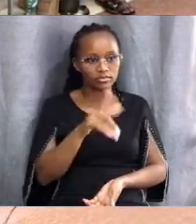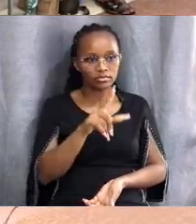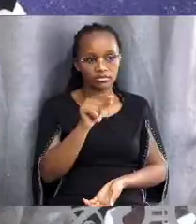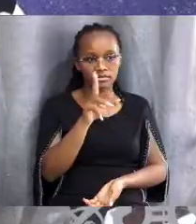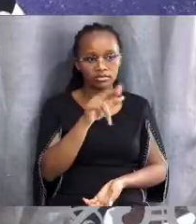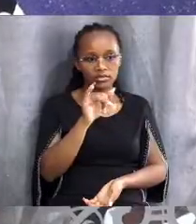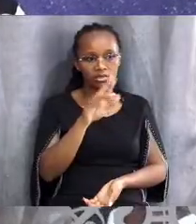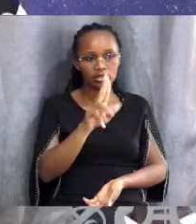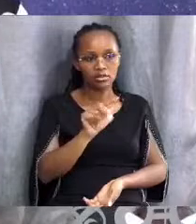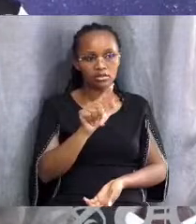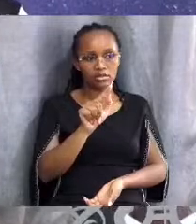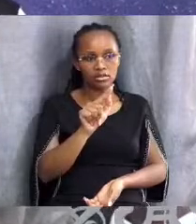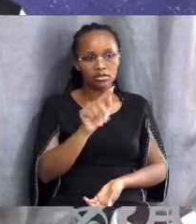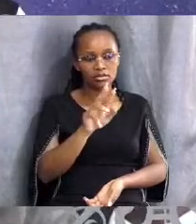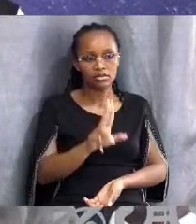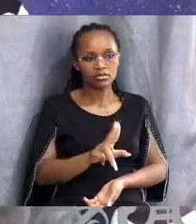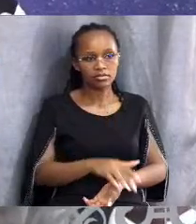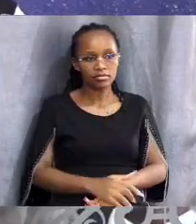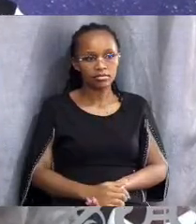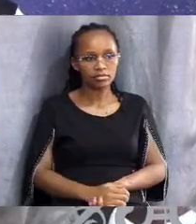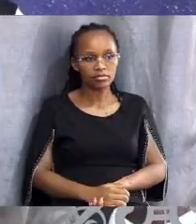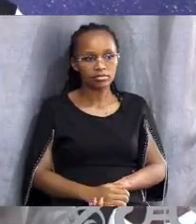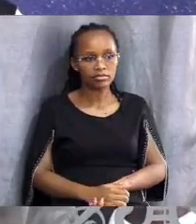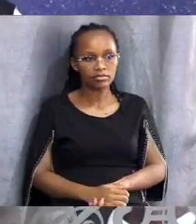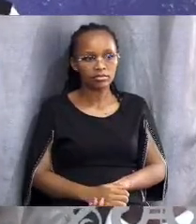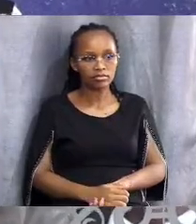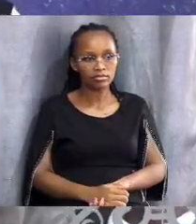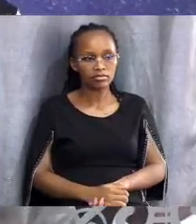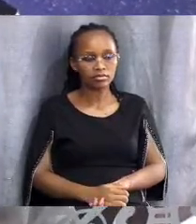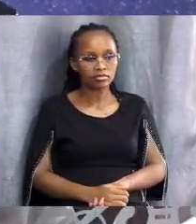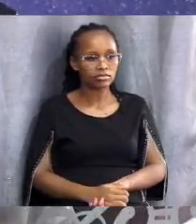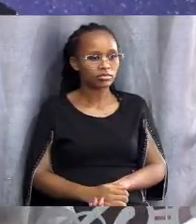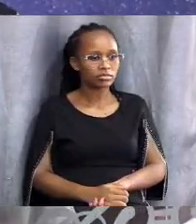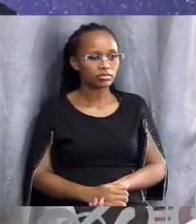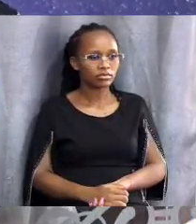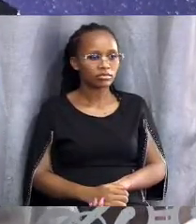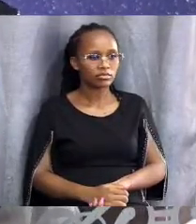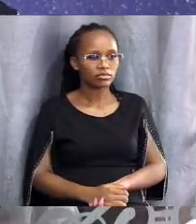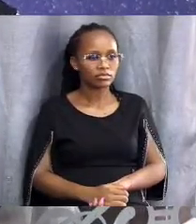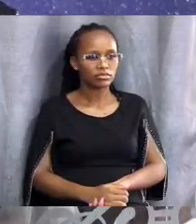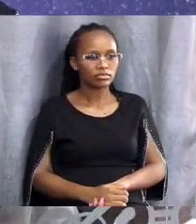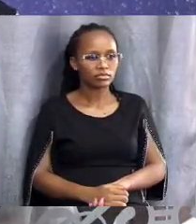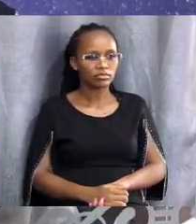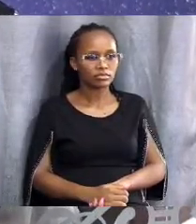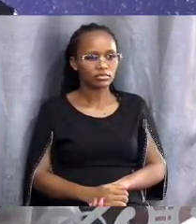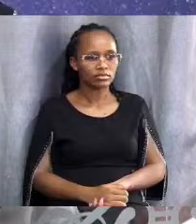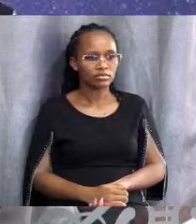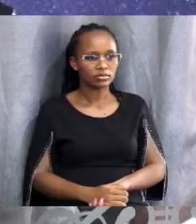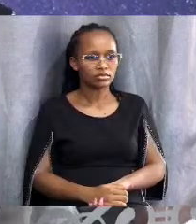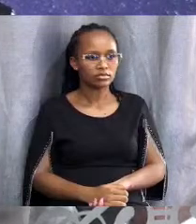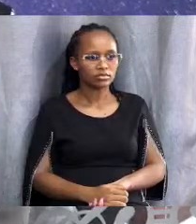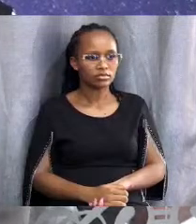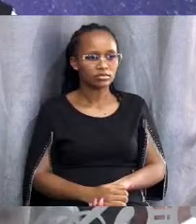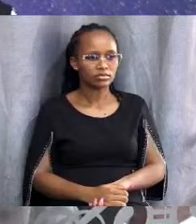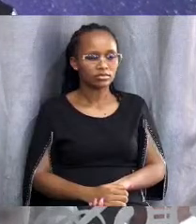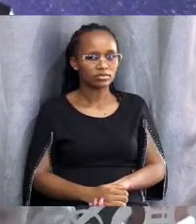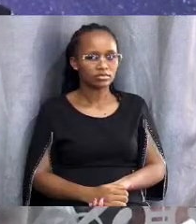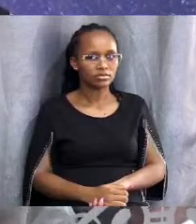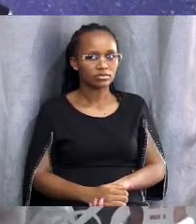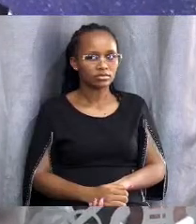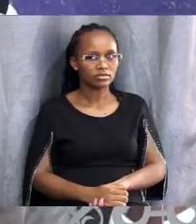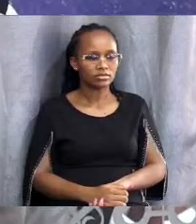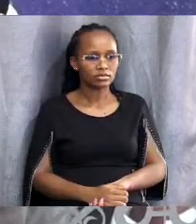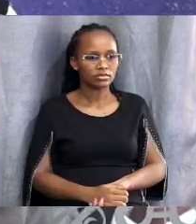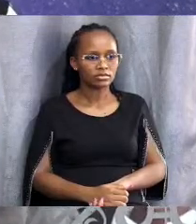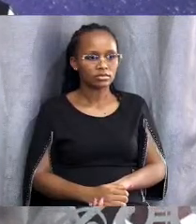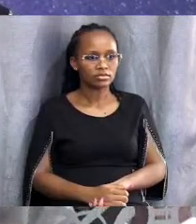Tribute from parents. From heaven he was delivered as a baby unto you. When God